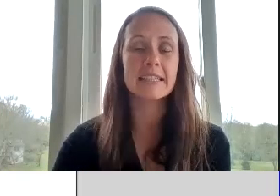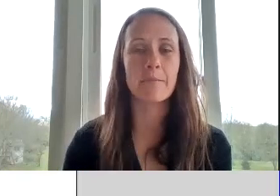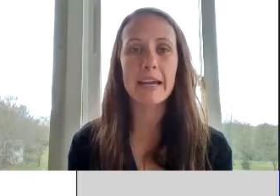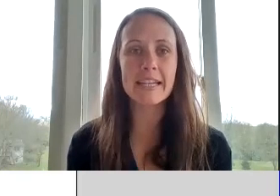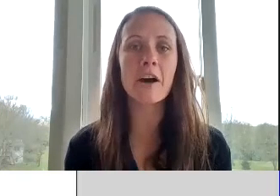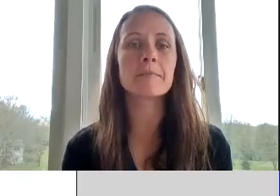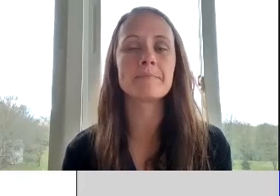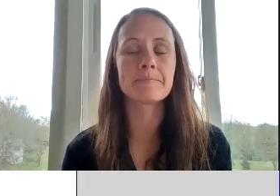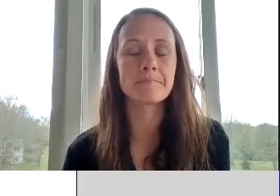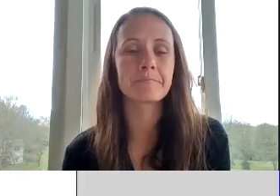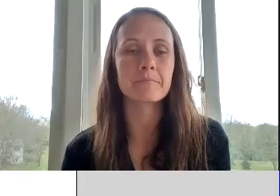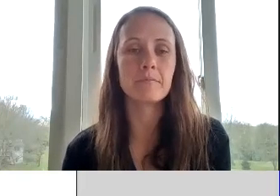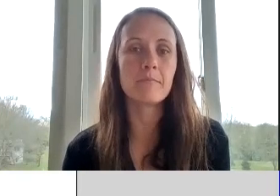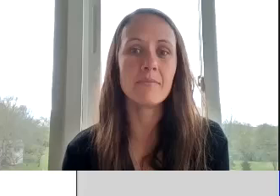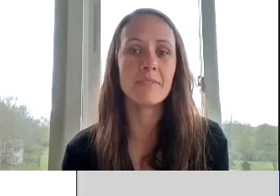Okay, let's sit back down.